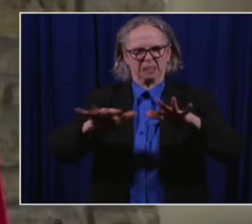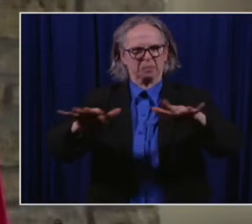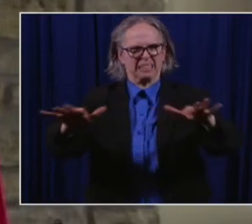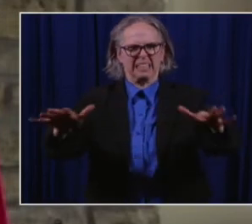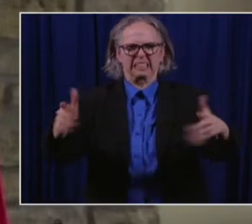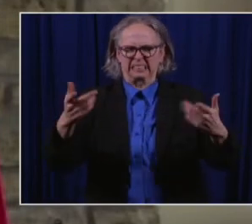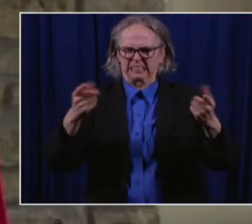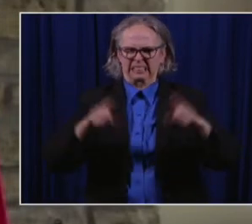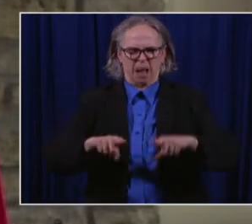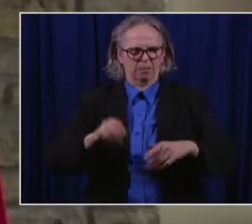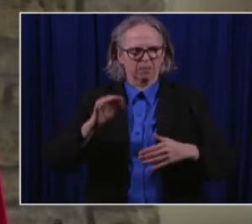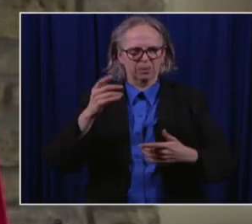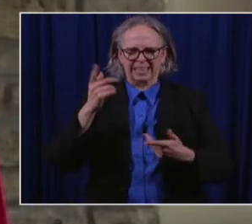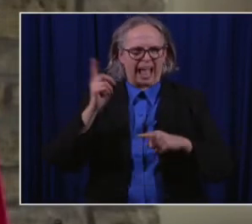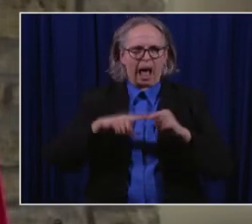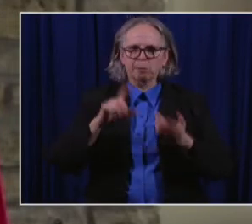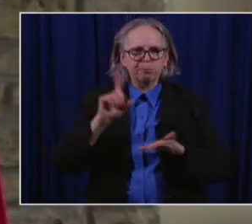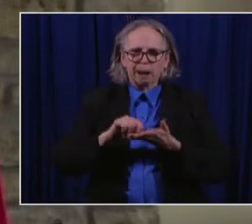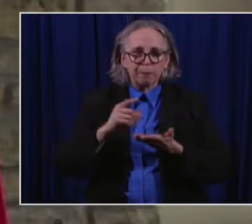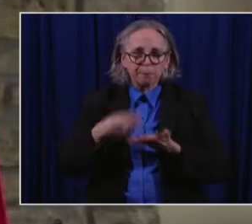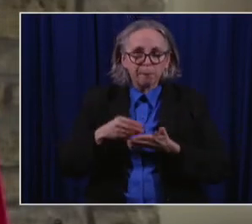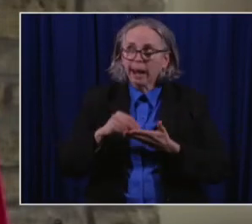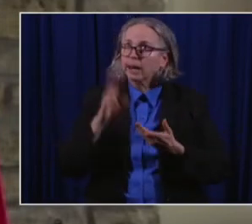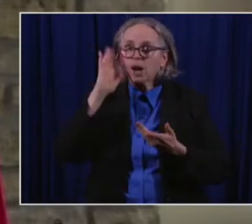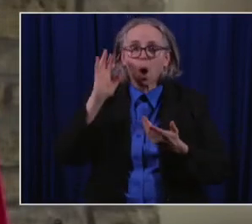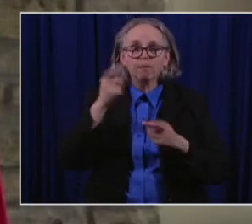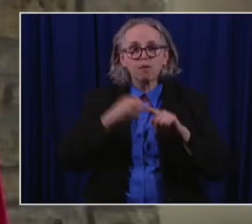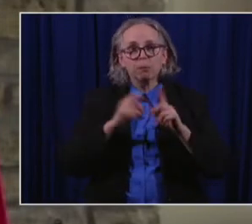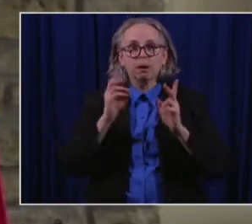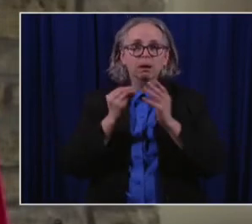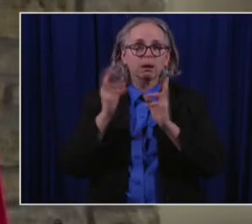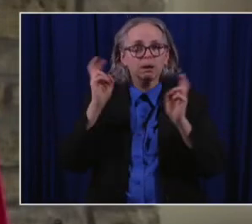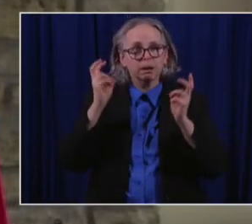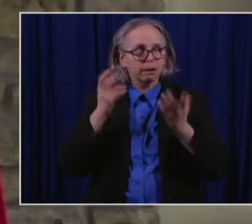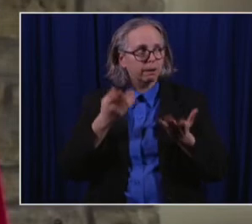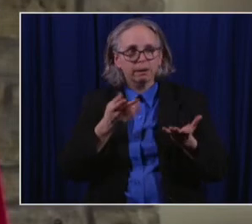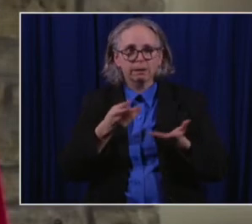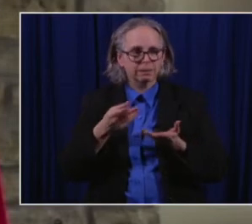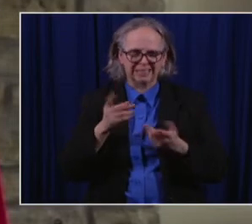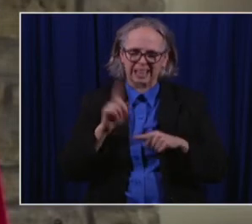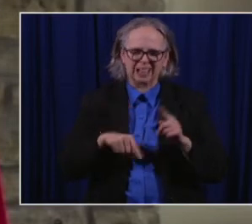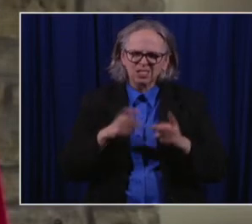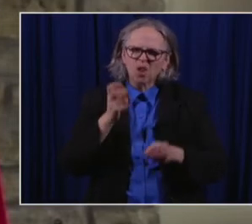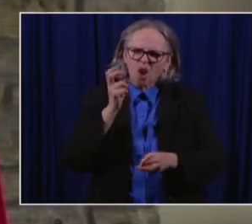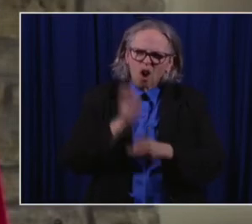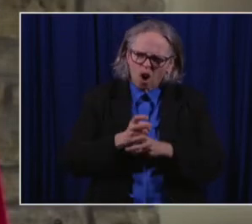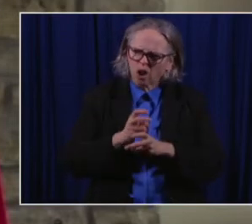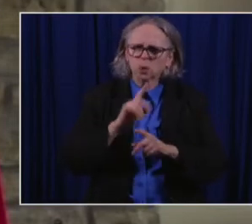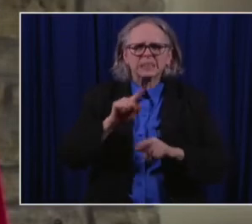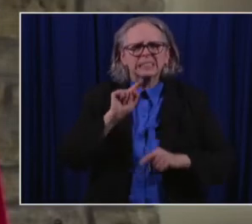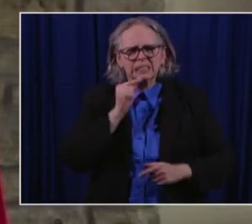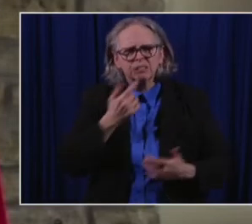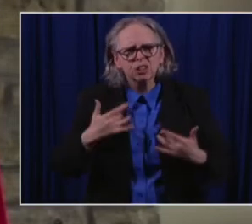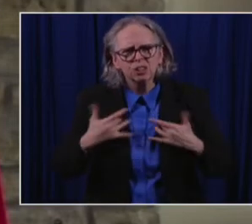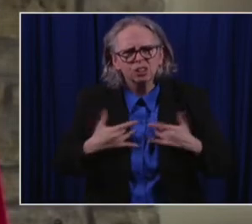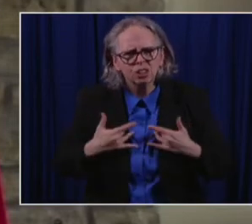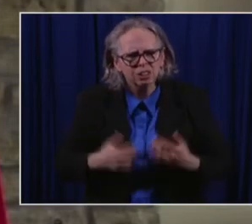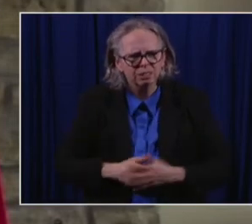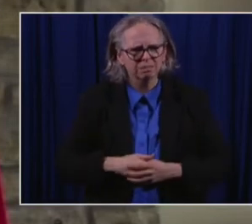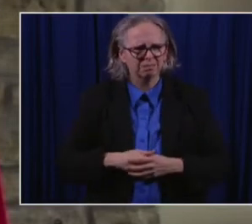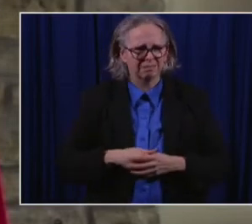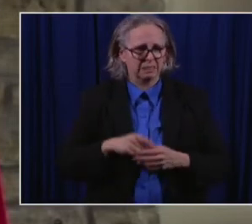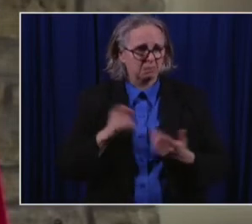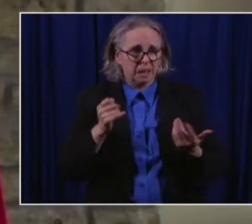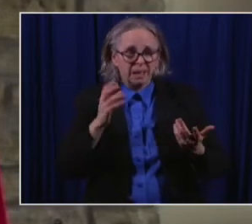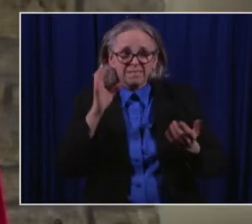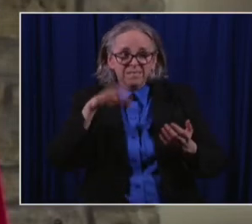and, but we're very concerned. And if there's ways that we can, move additional money once we know what Congress